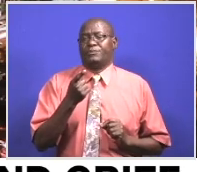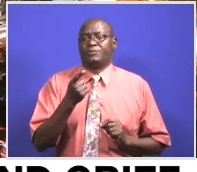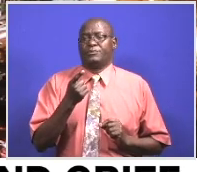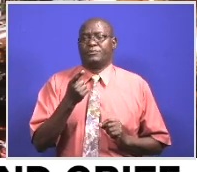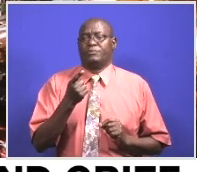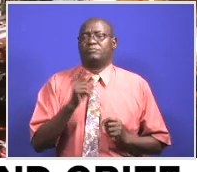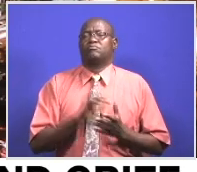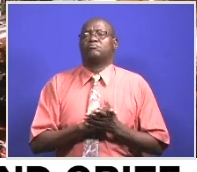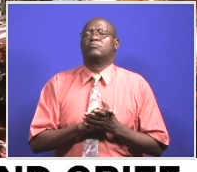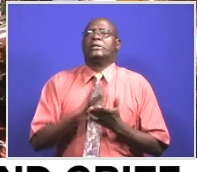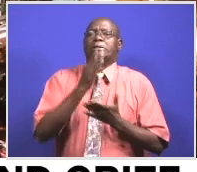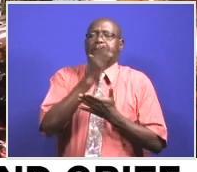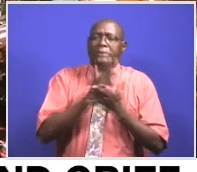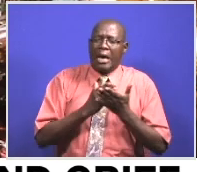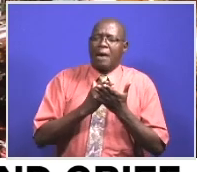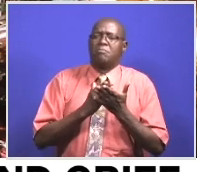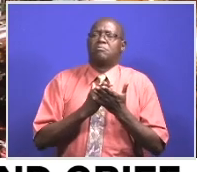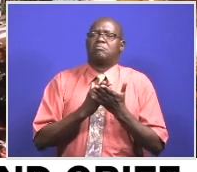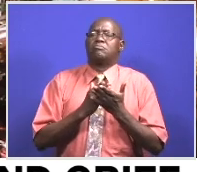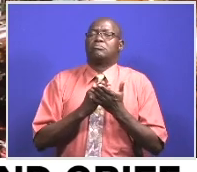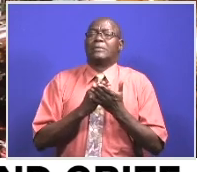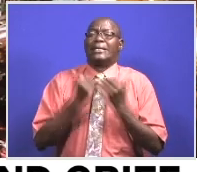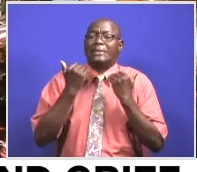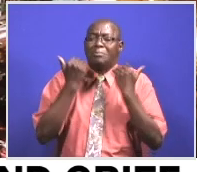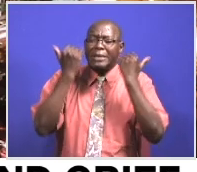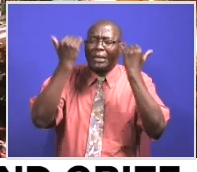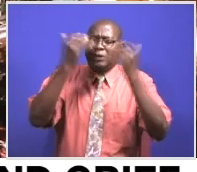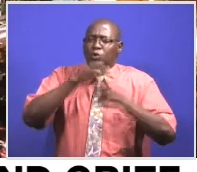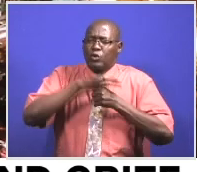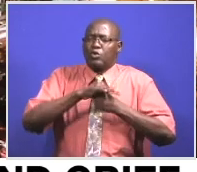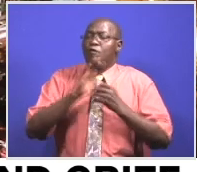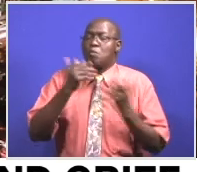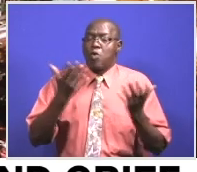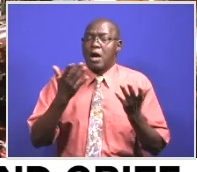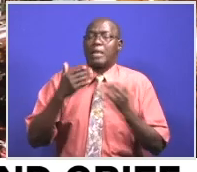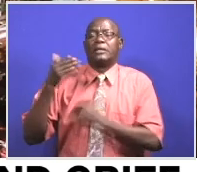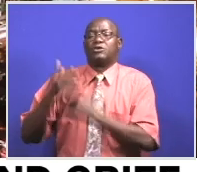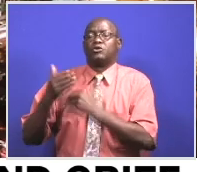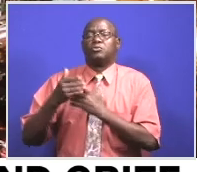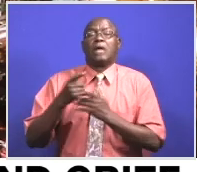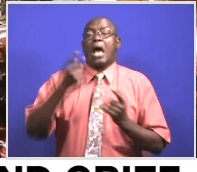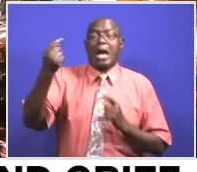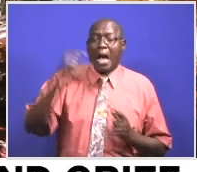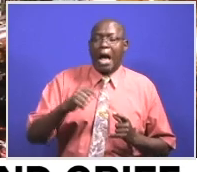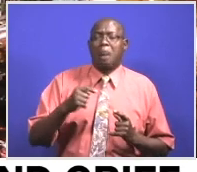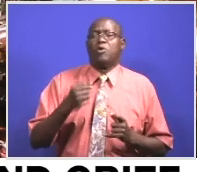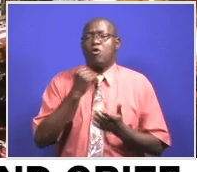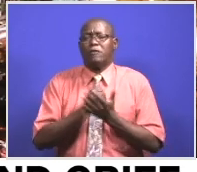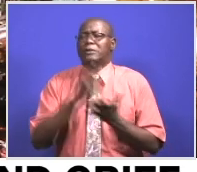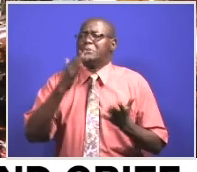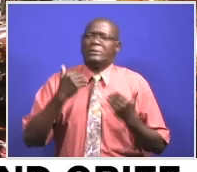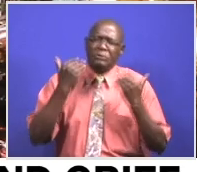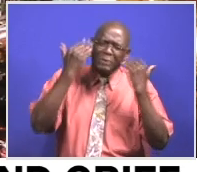some of the cause of depression nowadays is relationship. Someone comes in your office, I'm so depressed, my boyfriend left me. The way